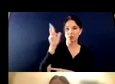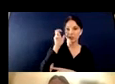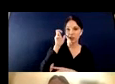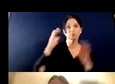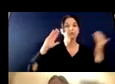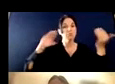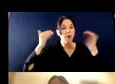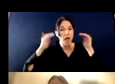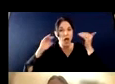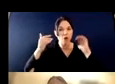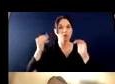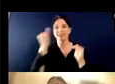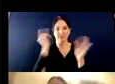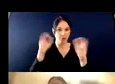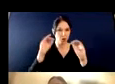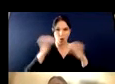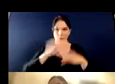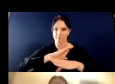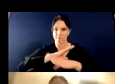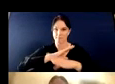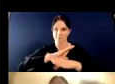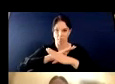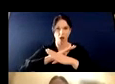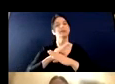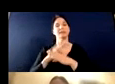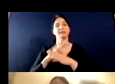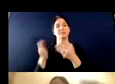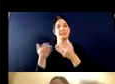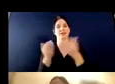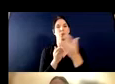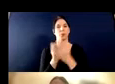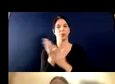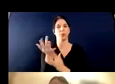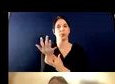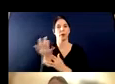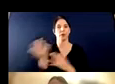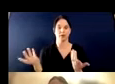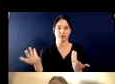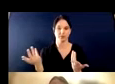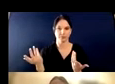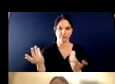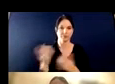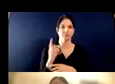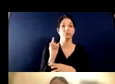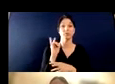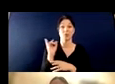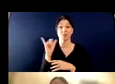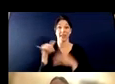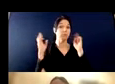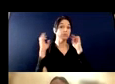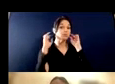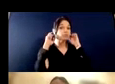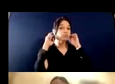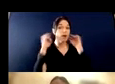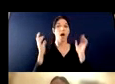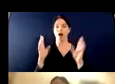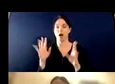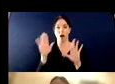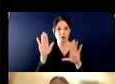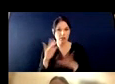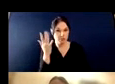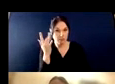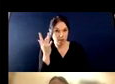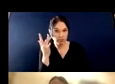there was no blockage. So bone conduction audiometry is awesome because it allows us to directly